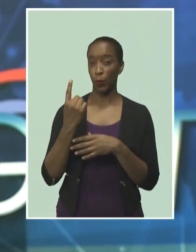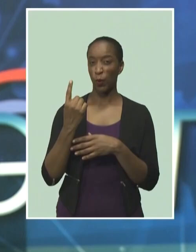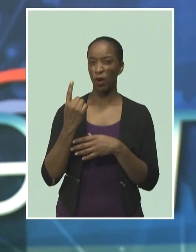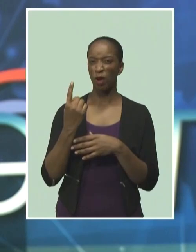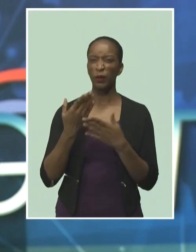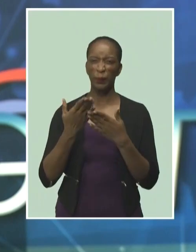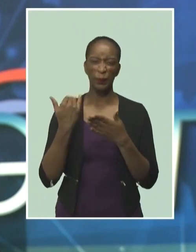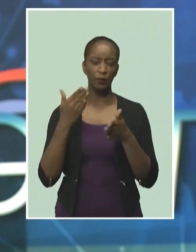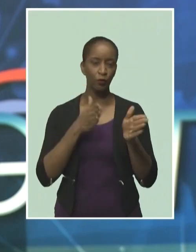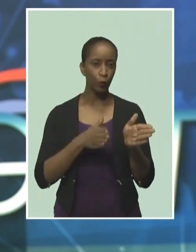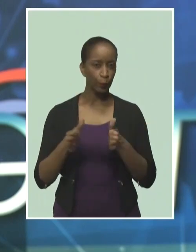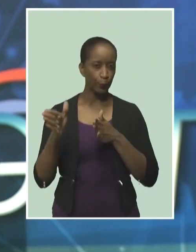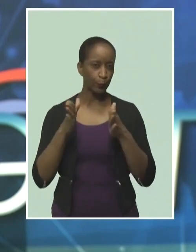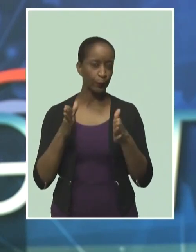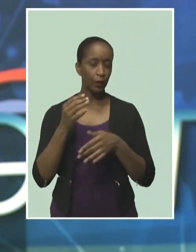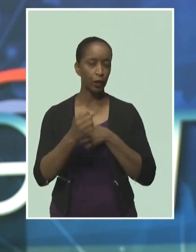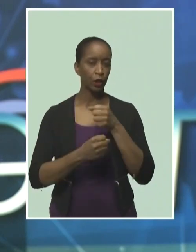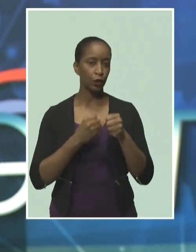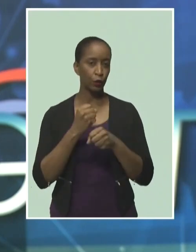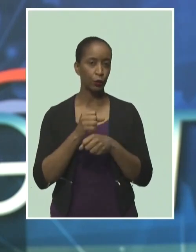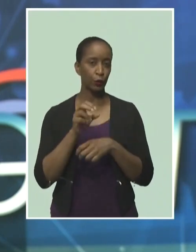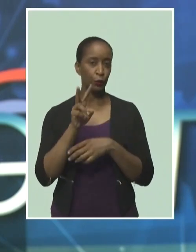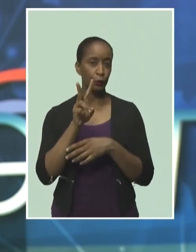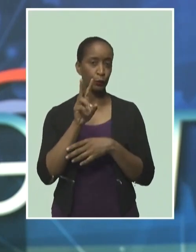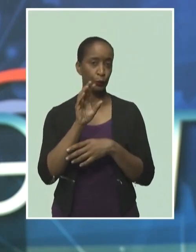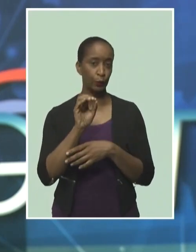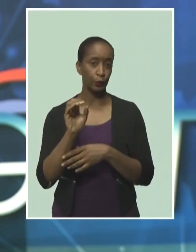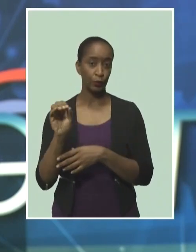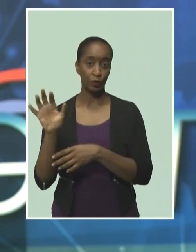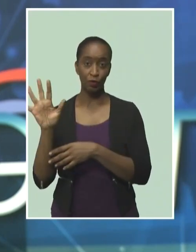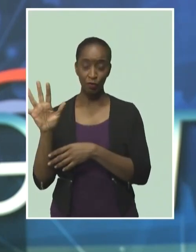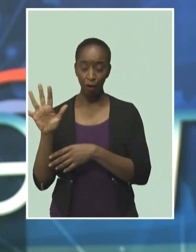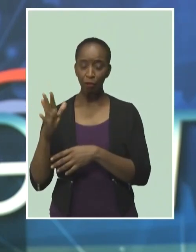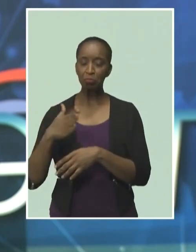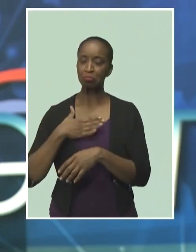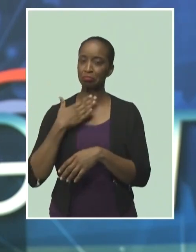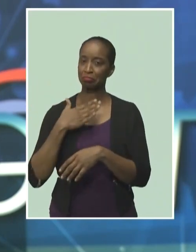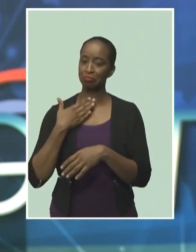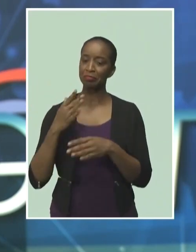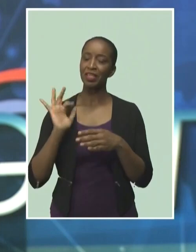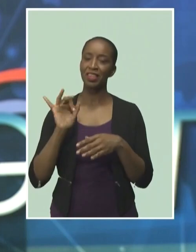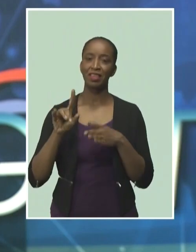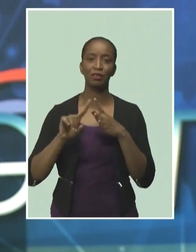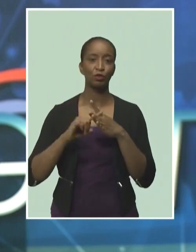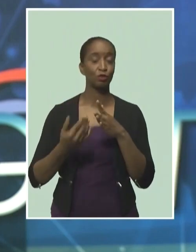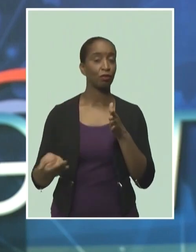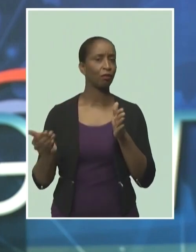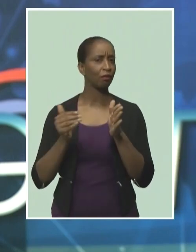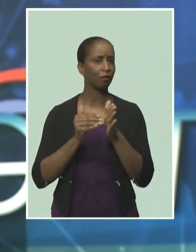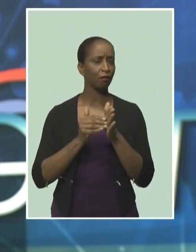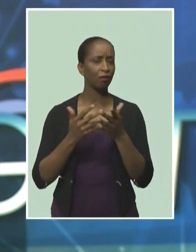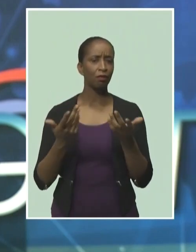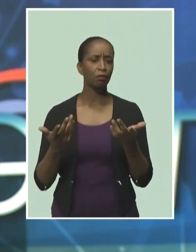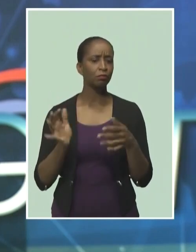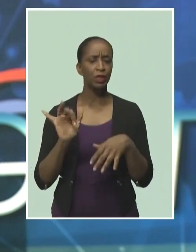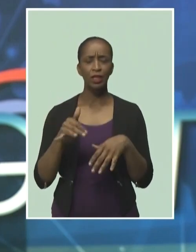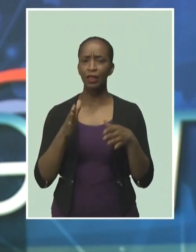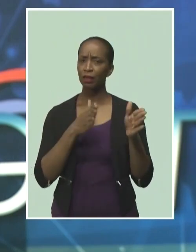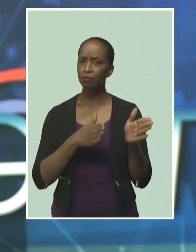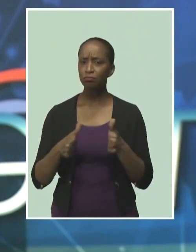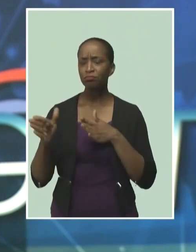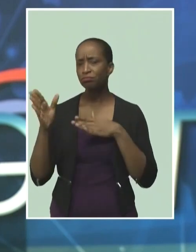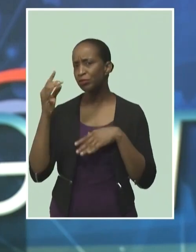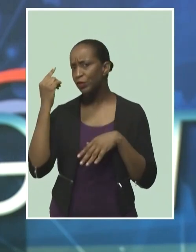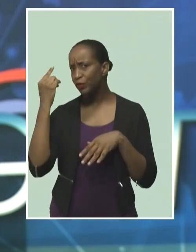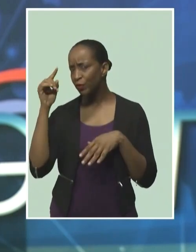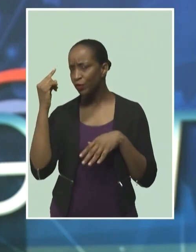in 2005, welcomes the rebirth of the event. He explains it was conceptualized to address social ills and encourage